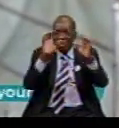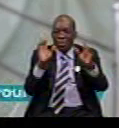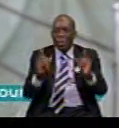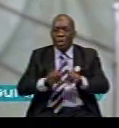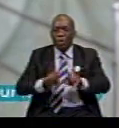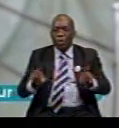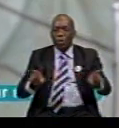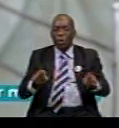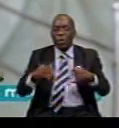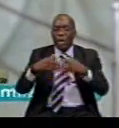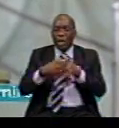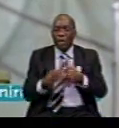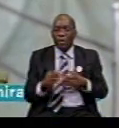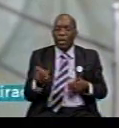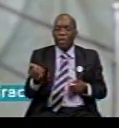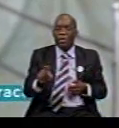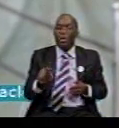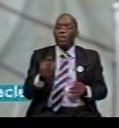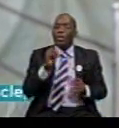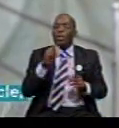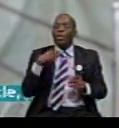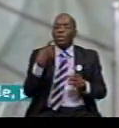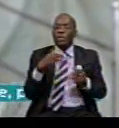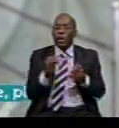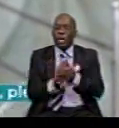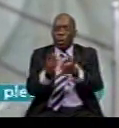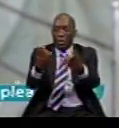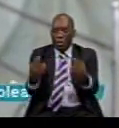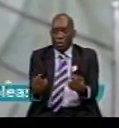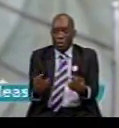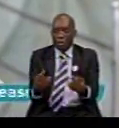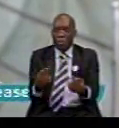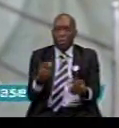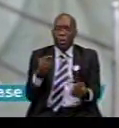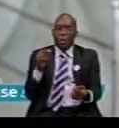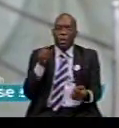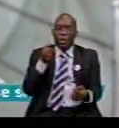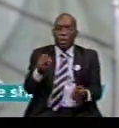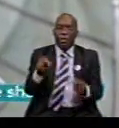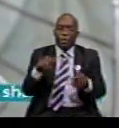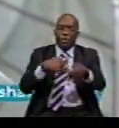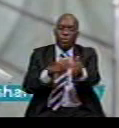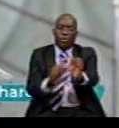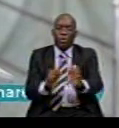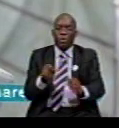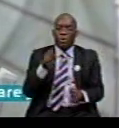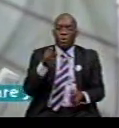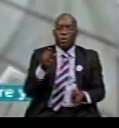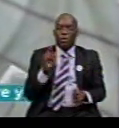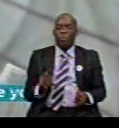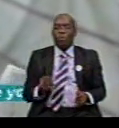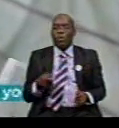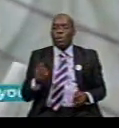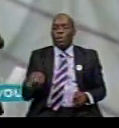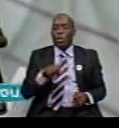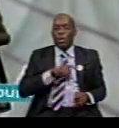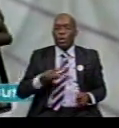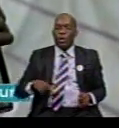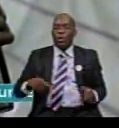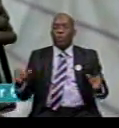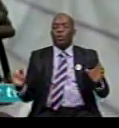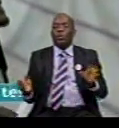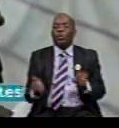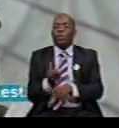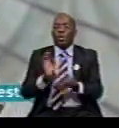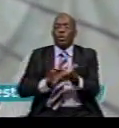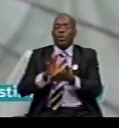ngbo ti won so pe kin ka lo. Mo si tele won. Olorun si wa sogo. Ninu aye mi